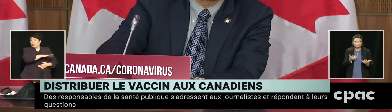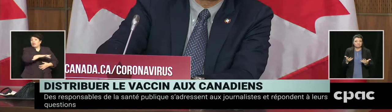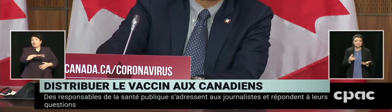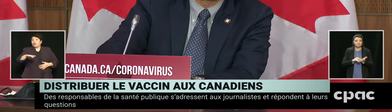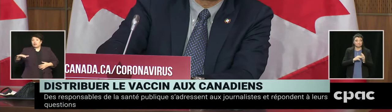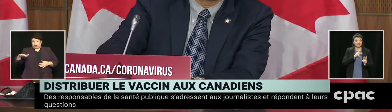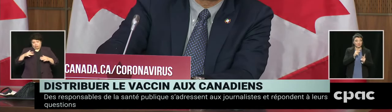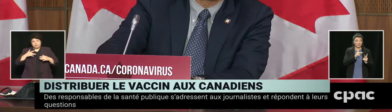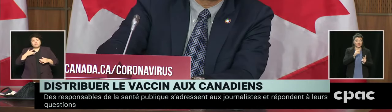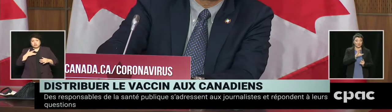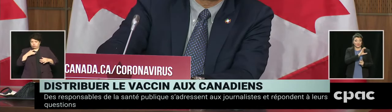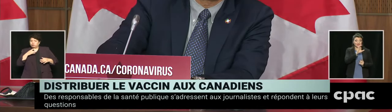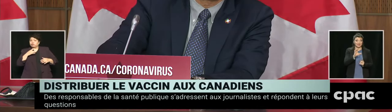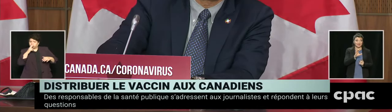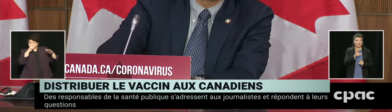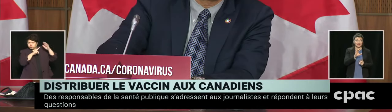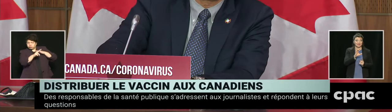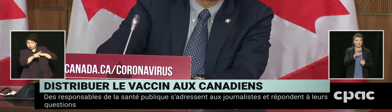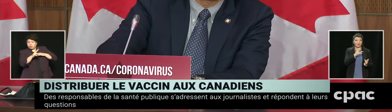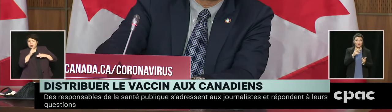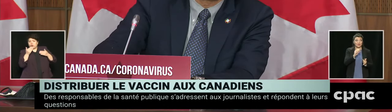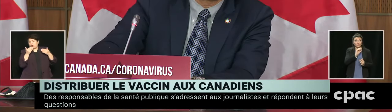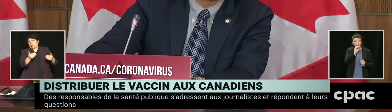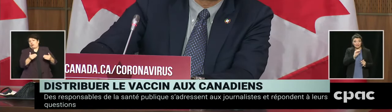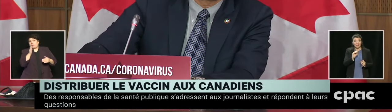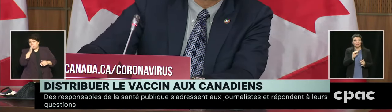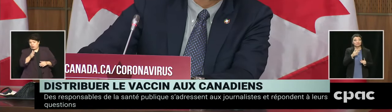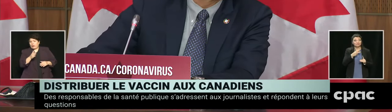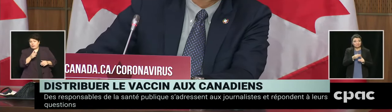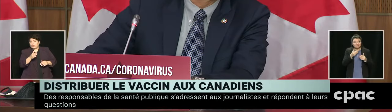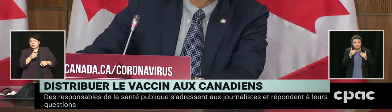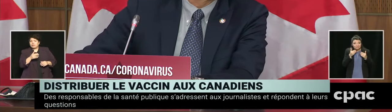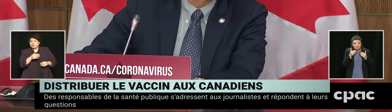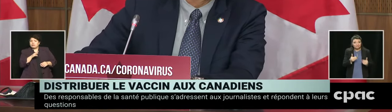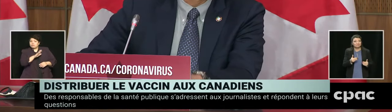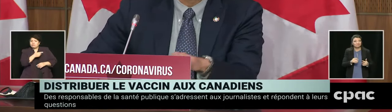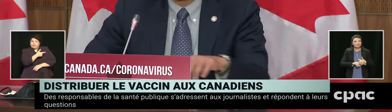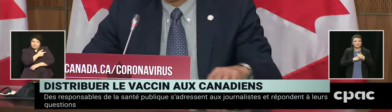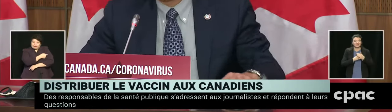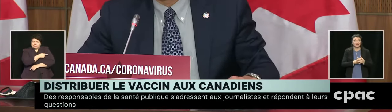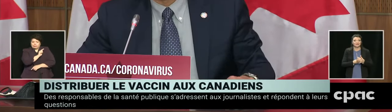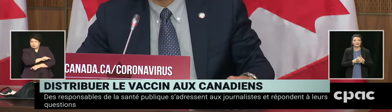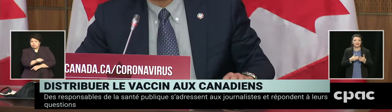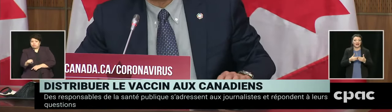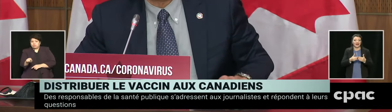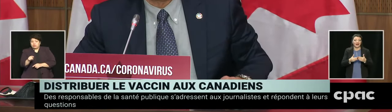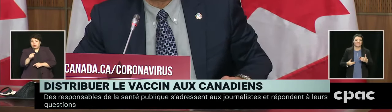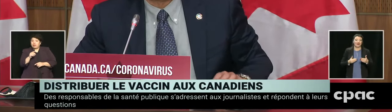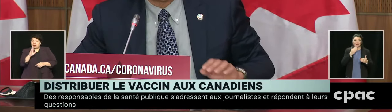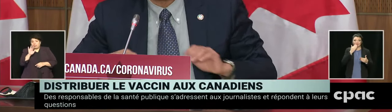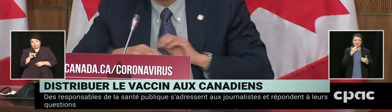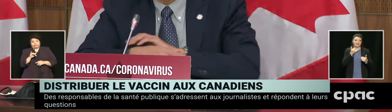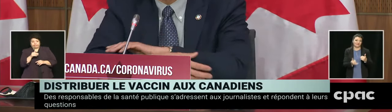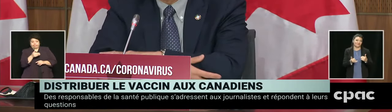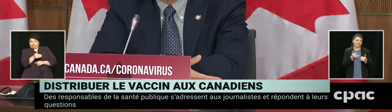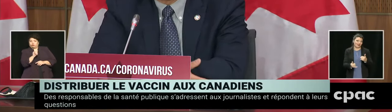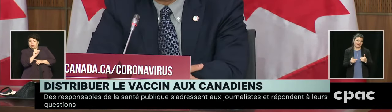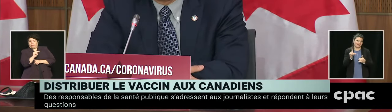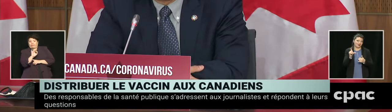anticipate might be vaccinated or start being vaccinated by the end of the first quarter? Thank you for the question. Yes,